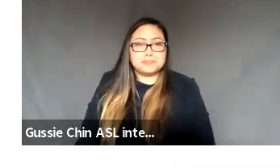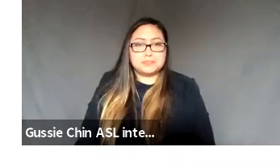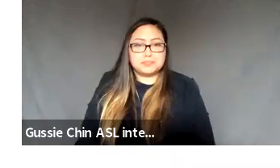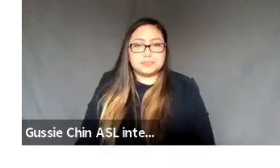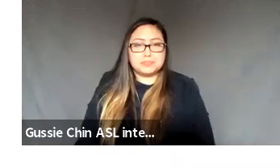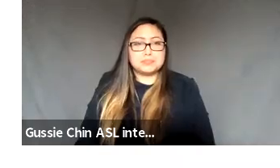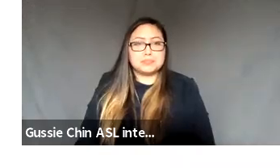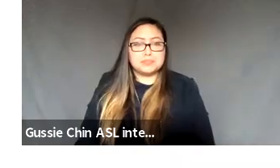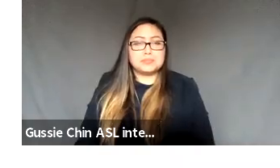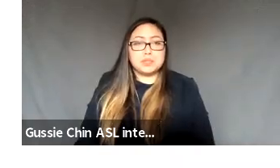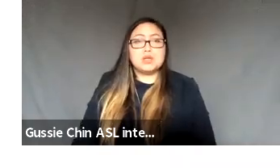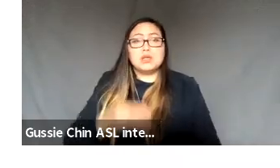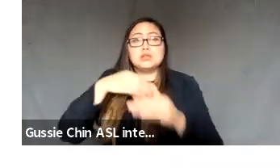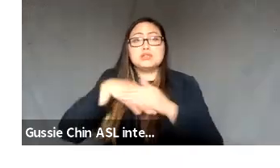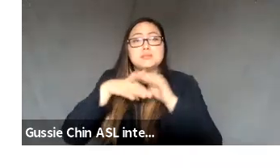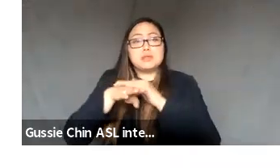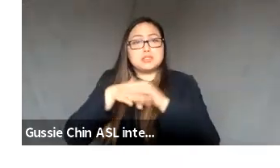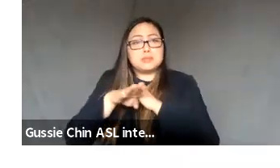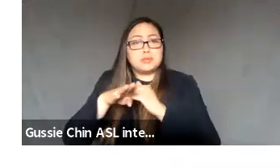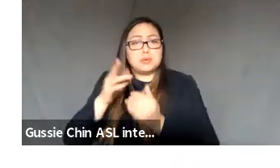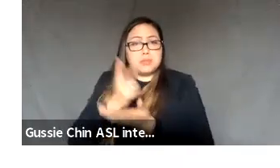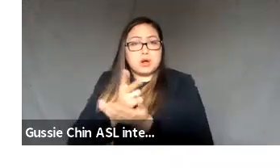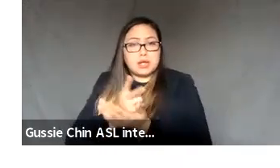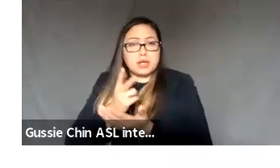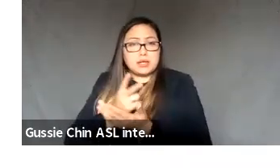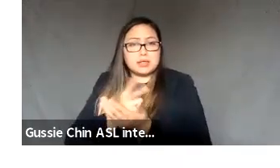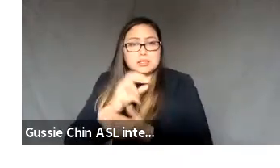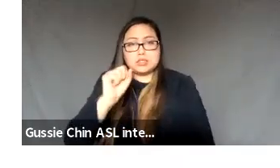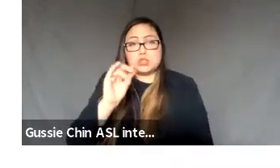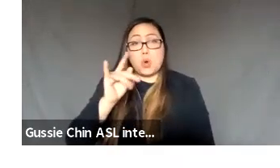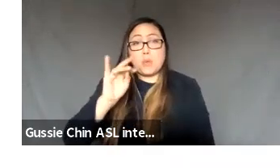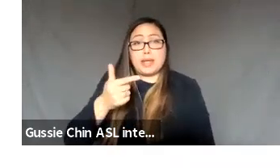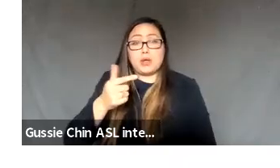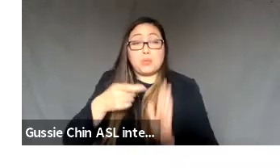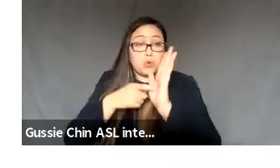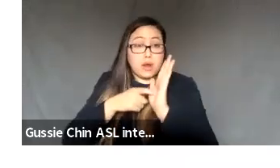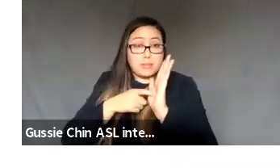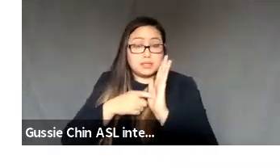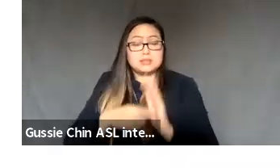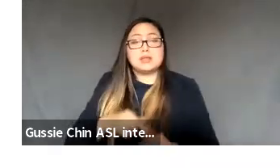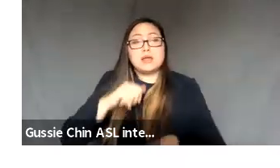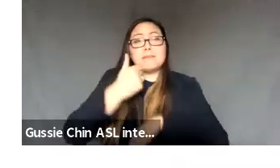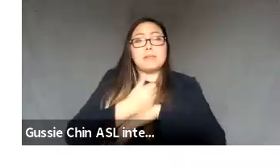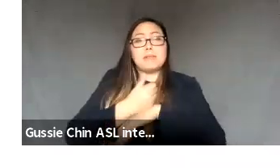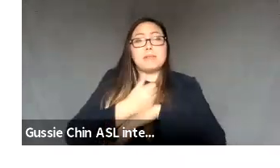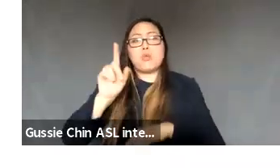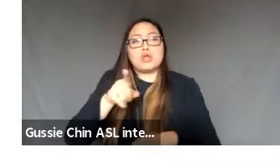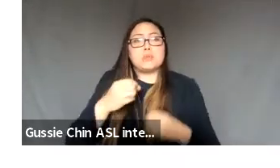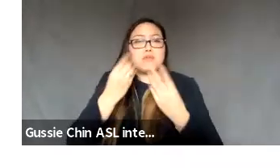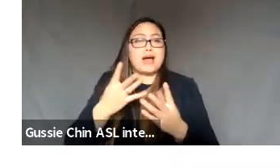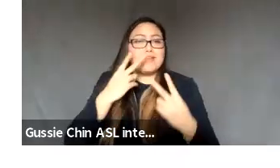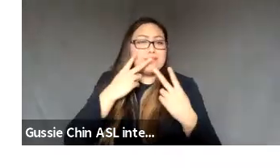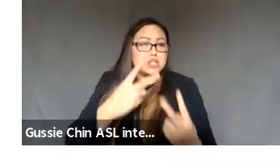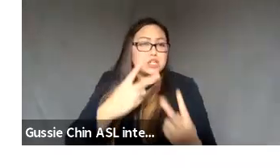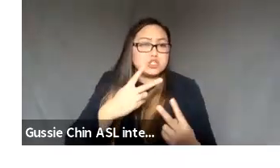Okay, so accessible parking, the scoping requirements are based on where you provide visitor, patron, or